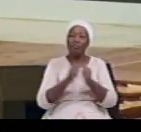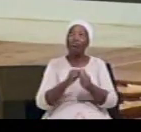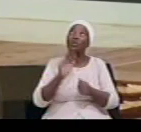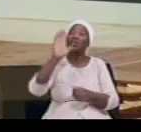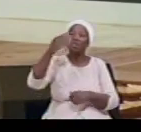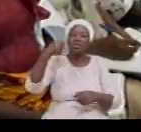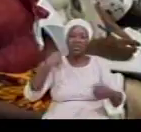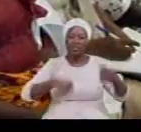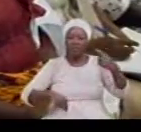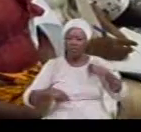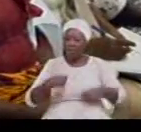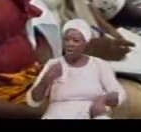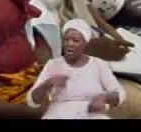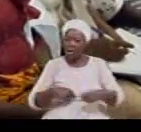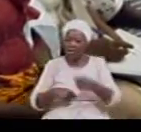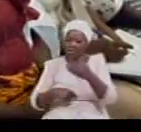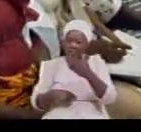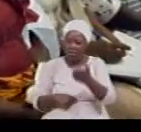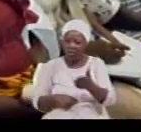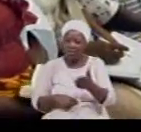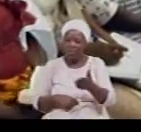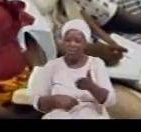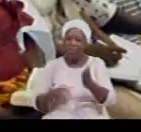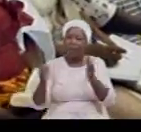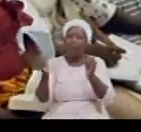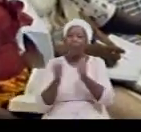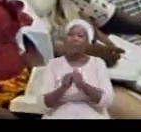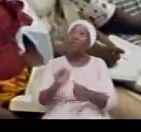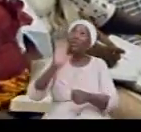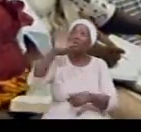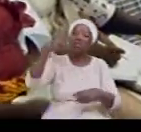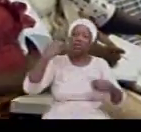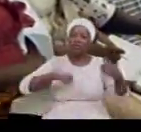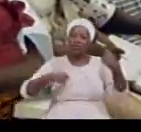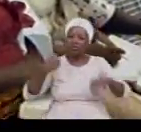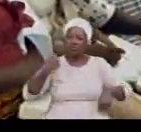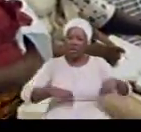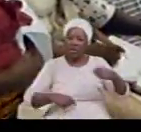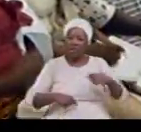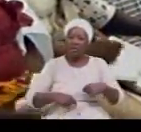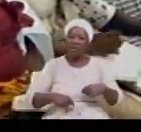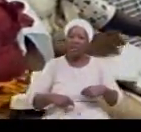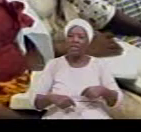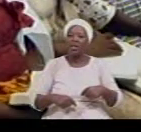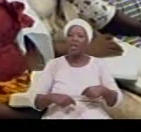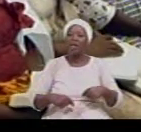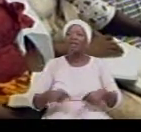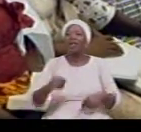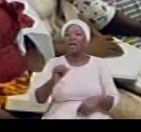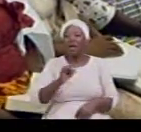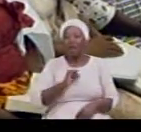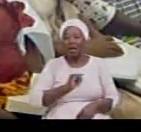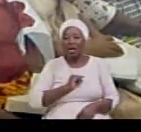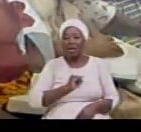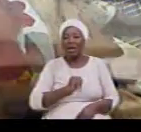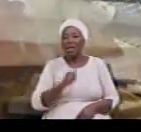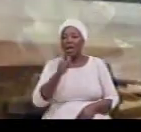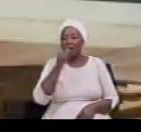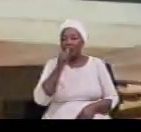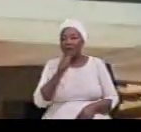and with his stripes, you have no reason to retain any sickness in your